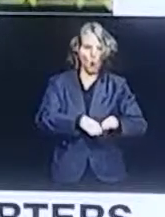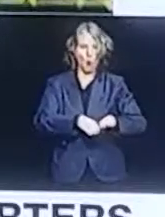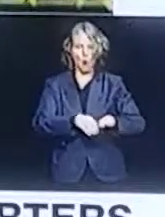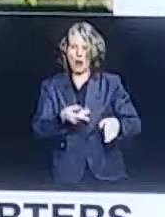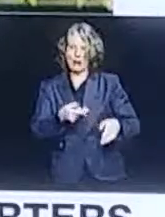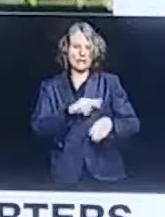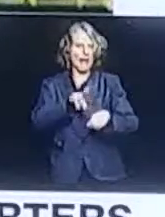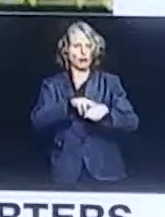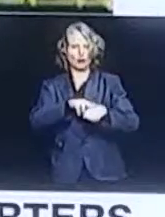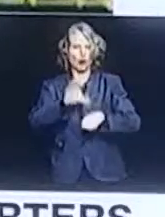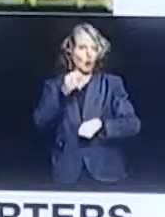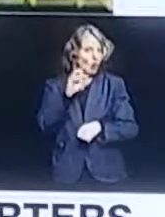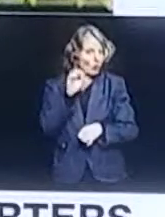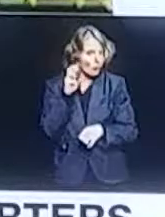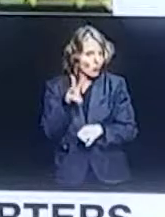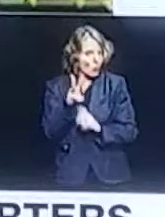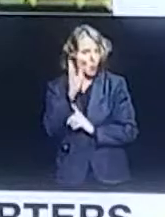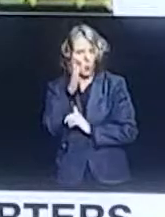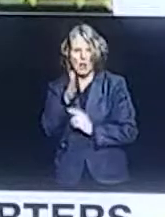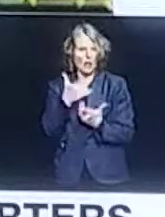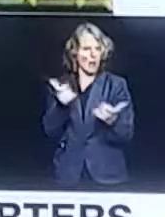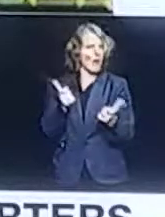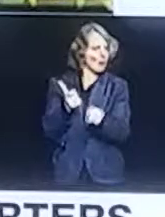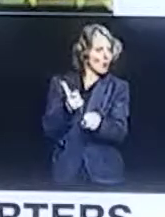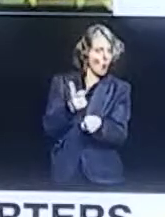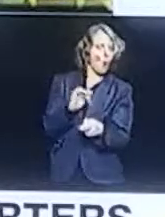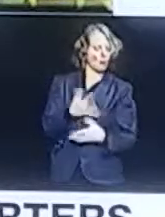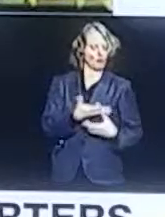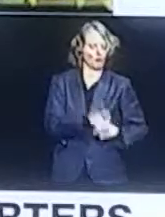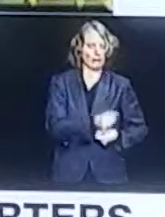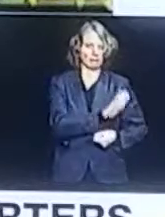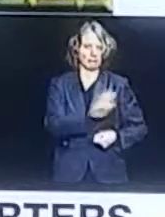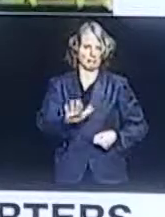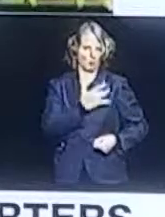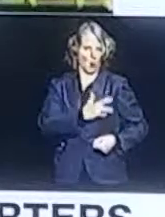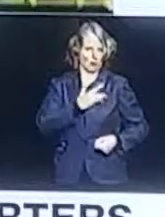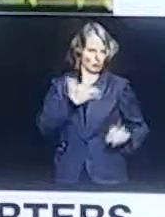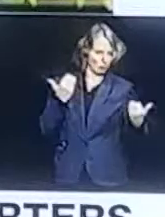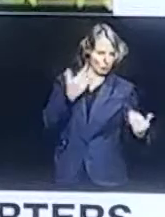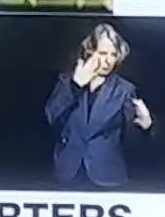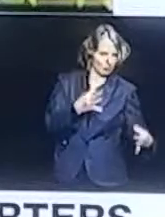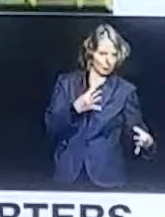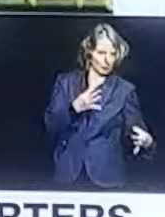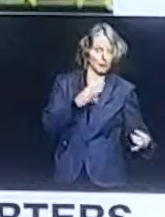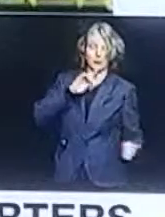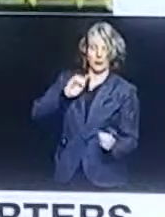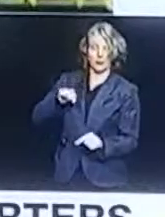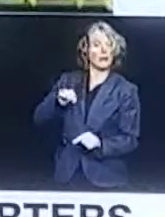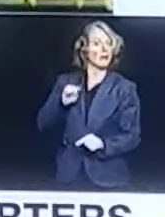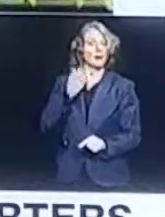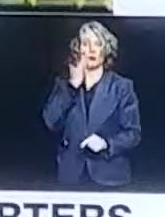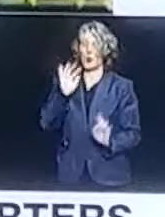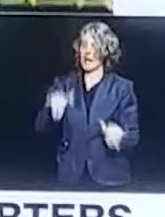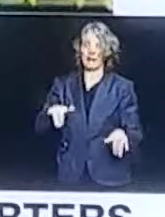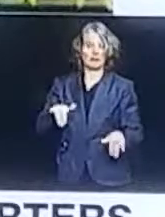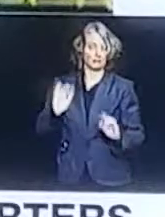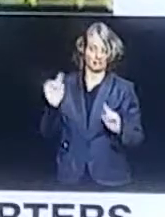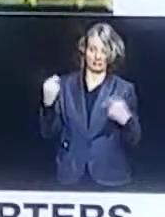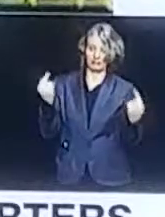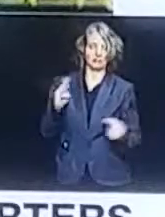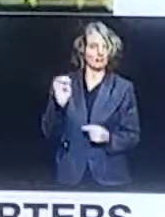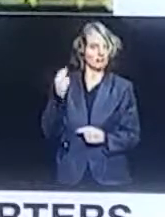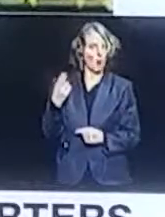very confident the provinces should just be in complete control themselves? As we've seen from the beginning, the course of this virus